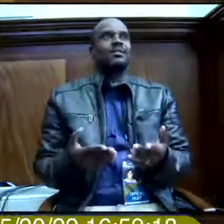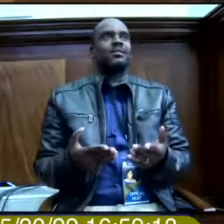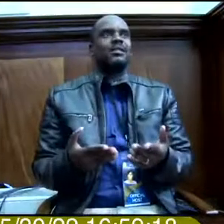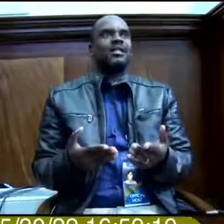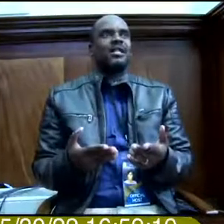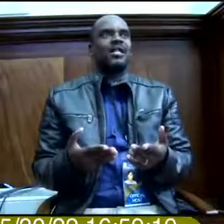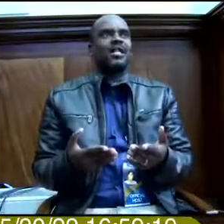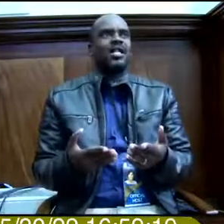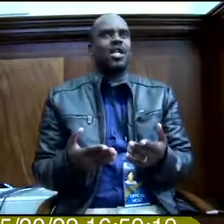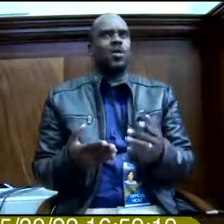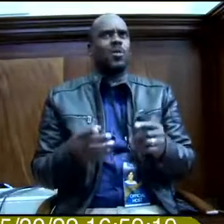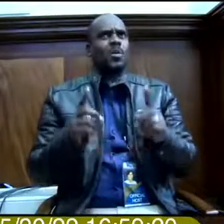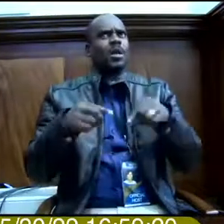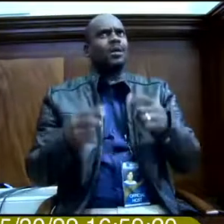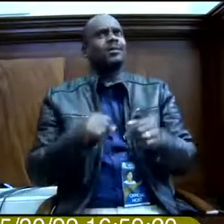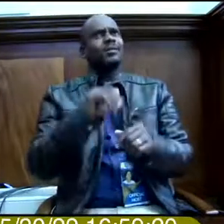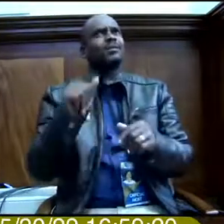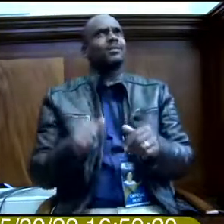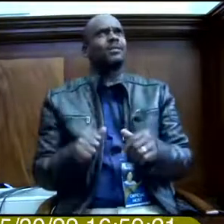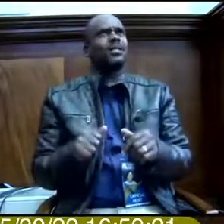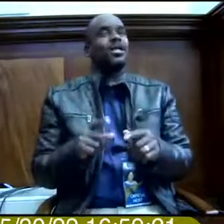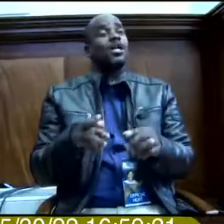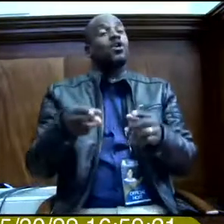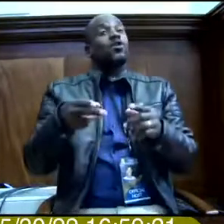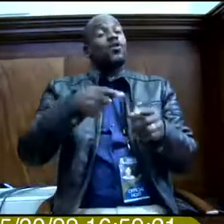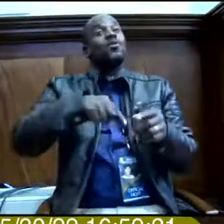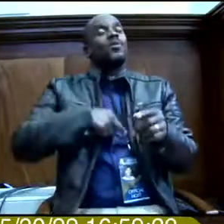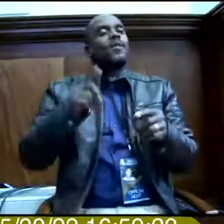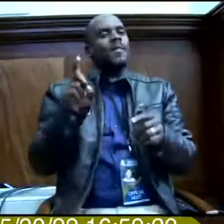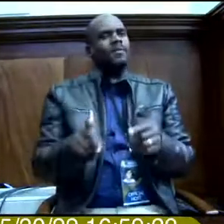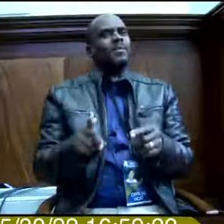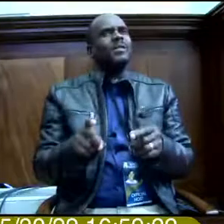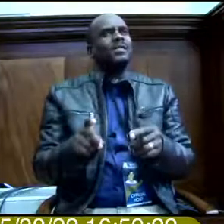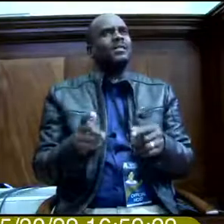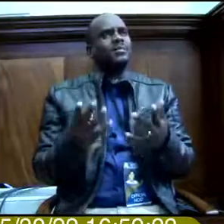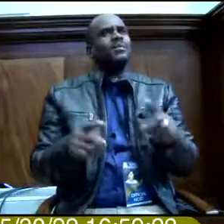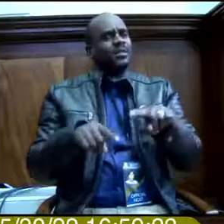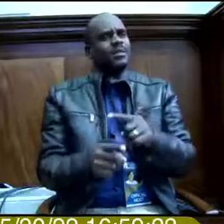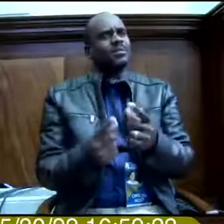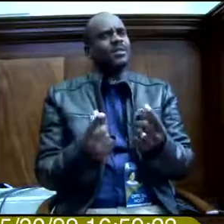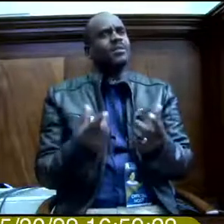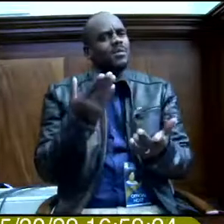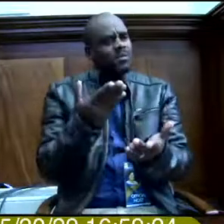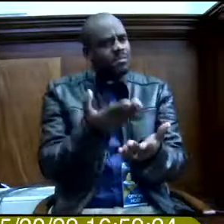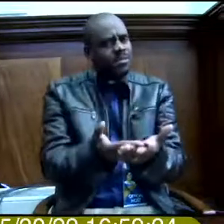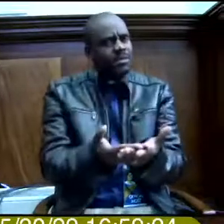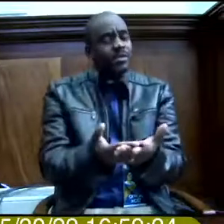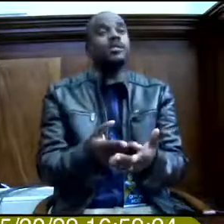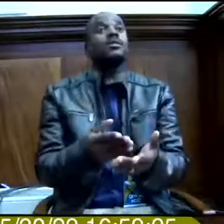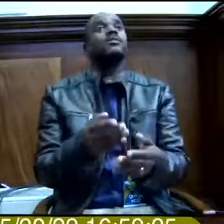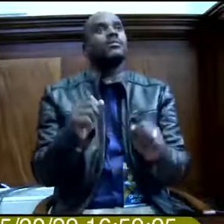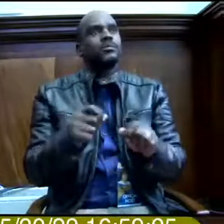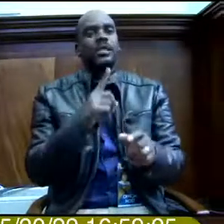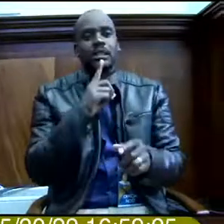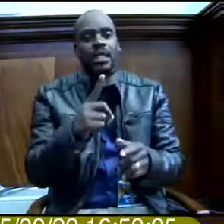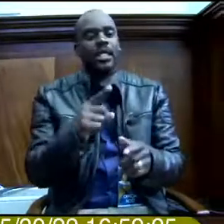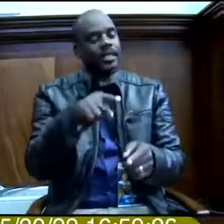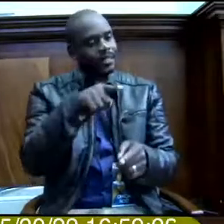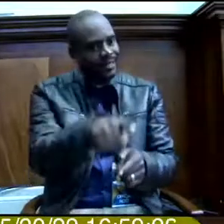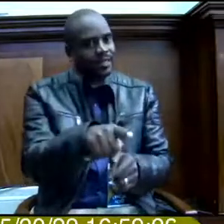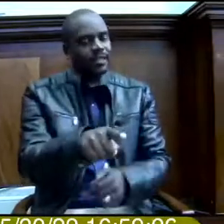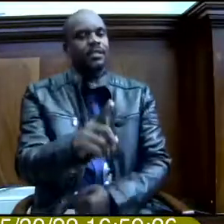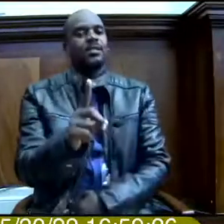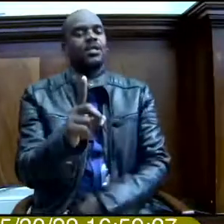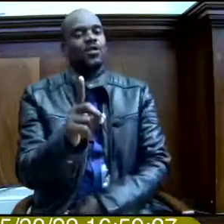so that i think that is where our problem is we must be able to have something that we are putting our finger on to say this is what we